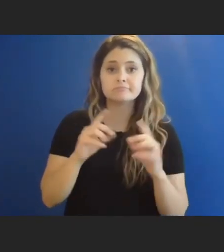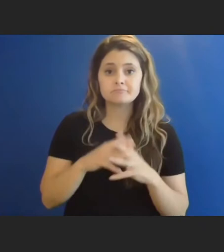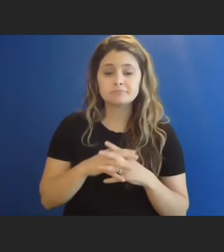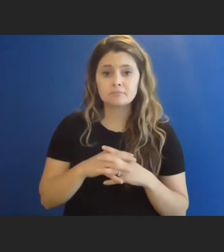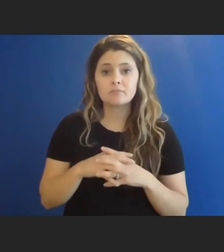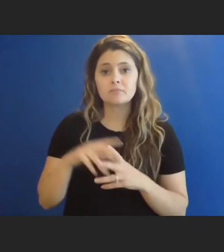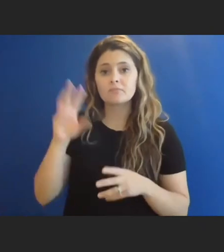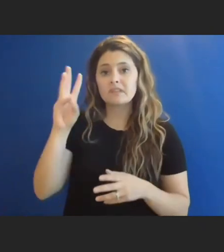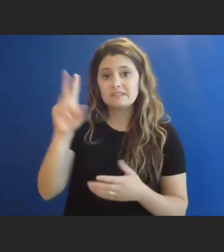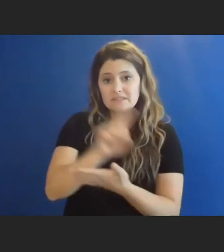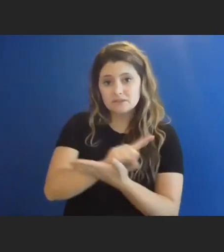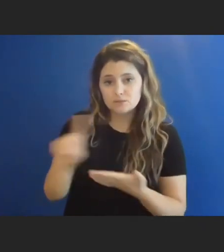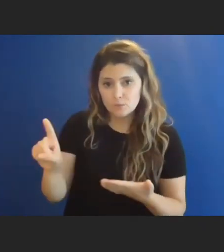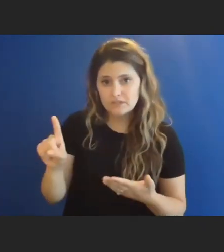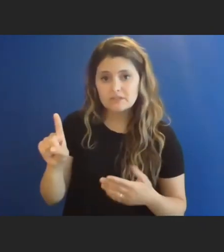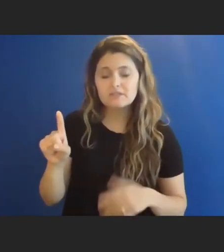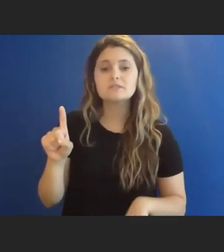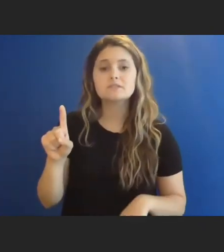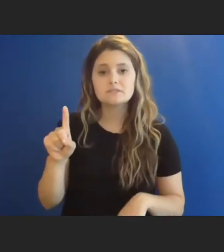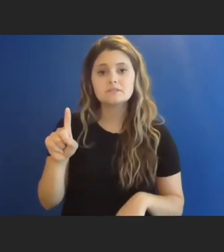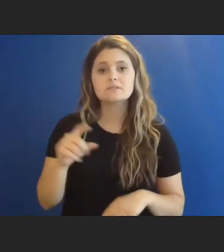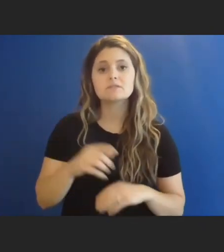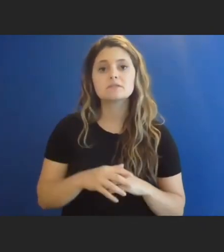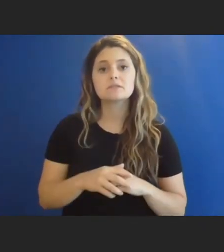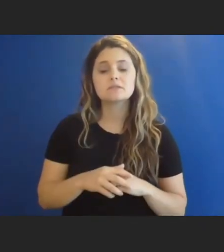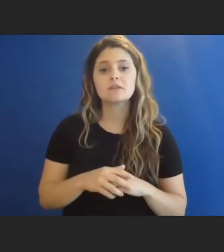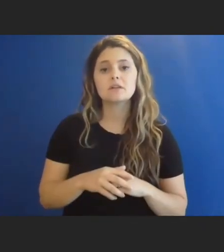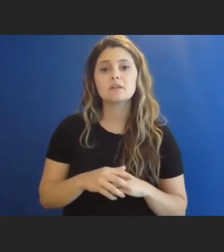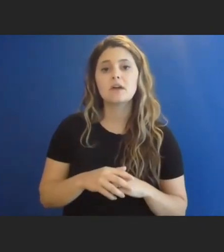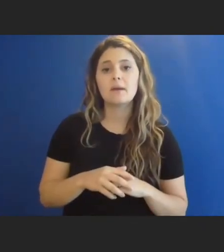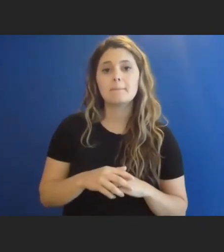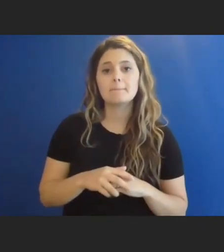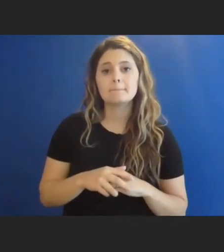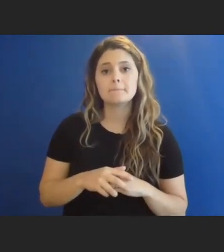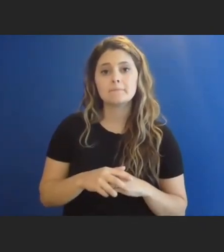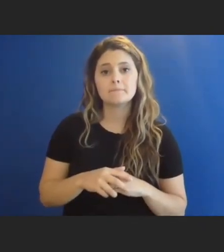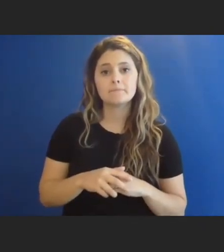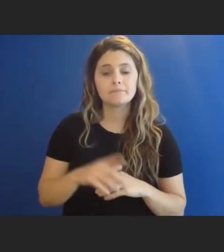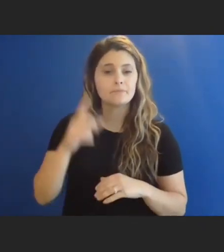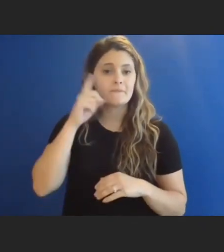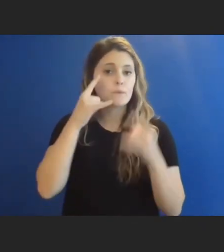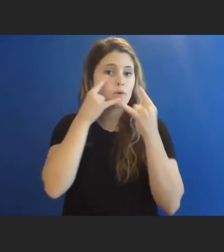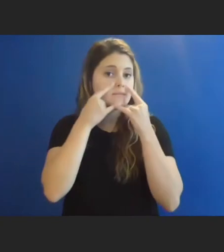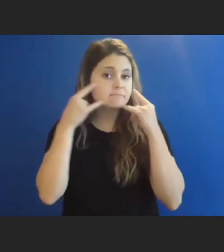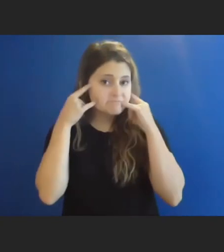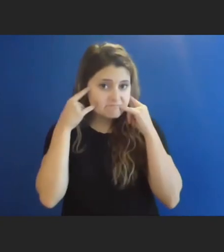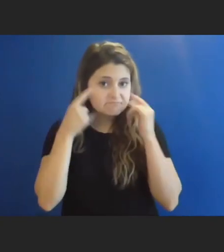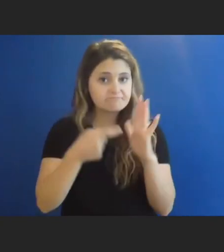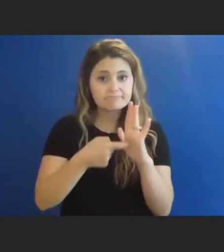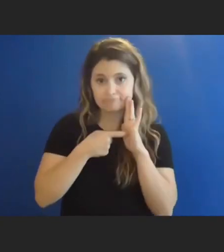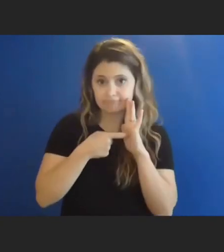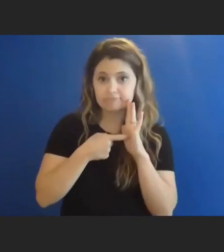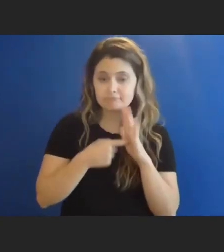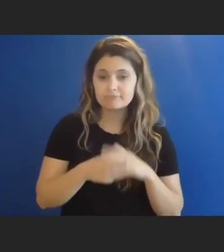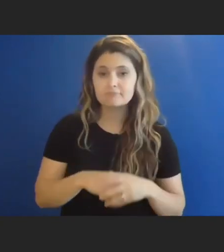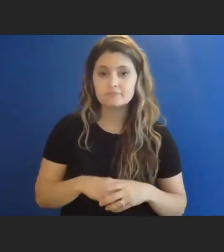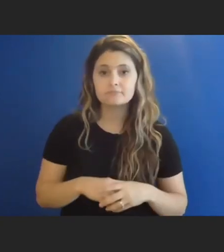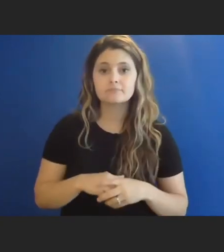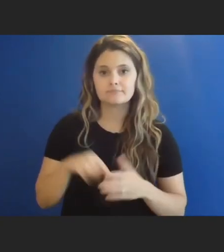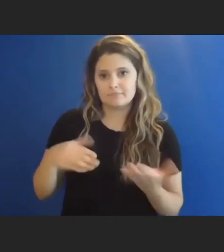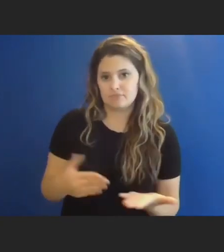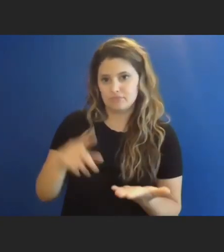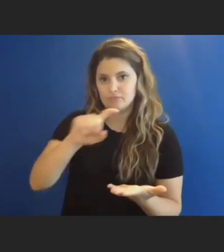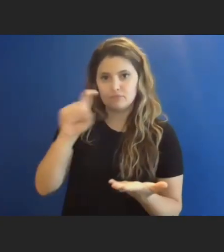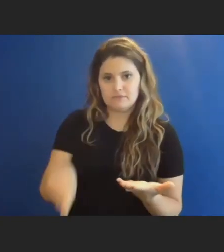6 solid weeks into the face covering requirement in the state of